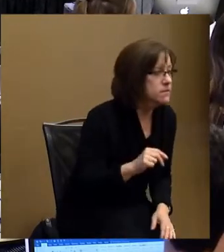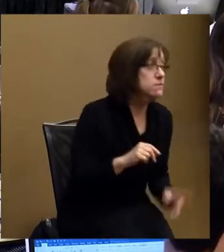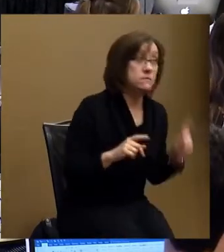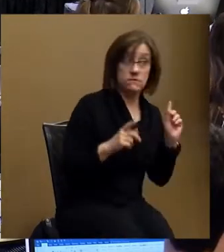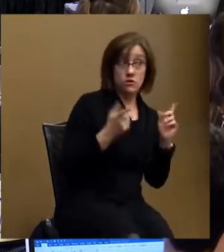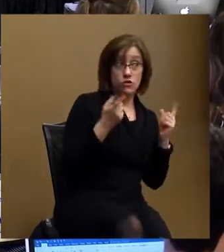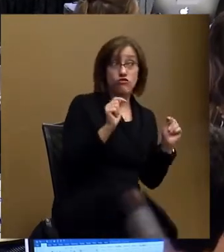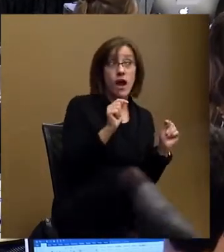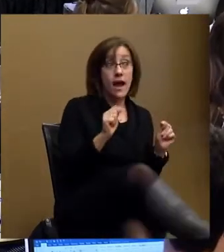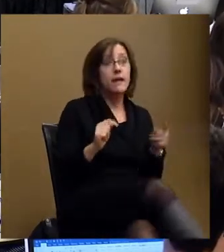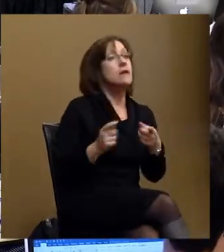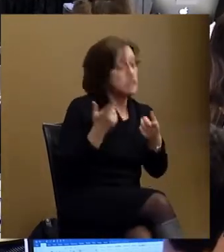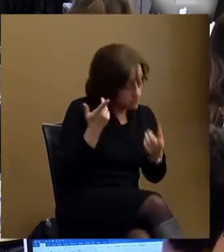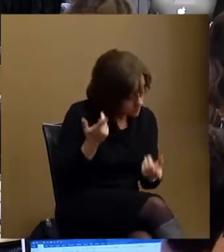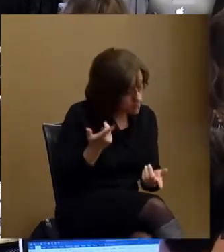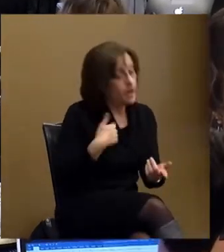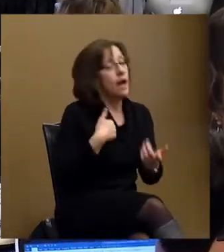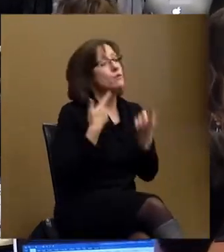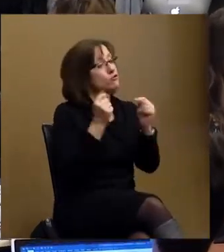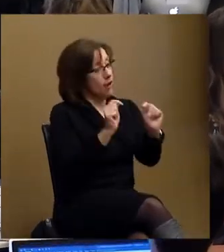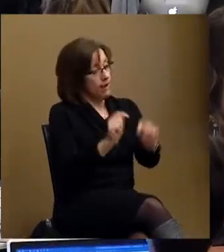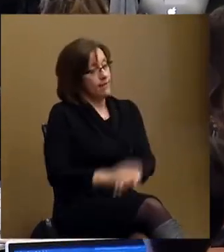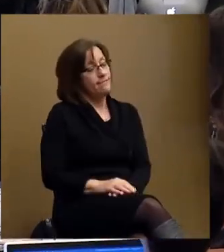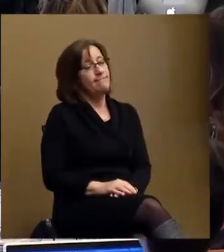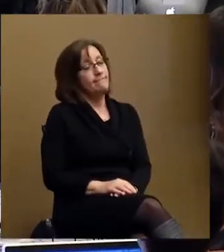though. it. I could try it. You could.